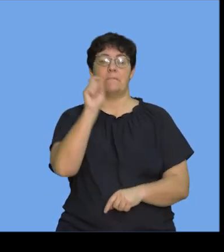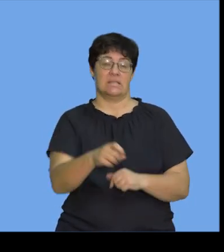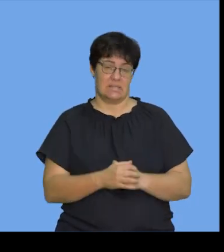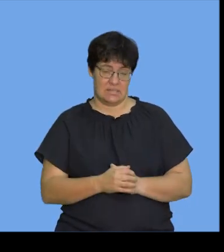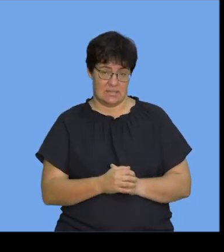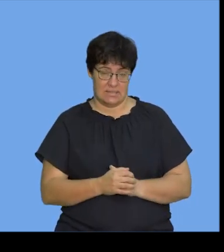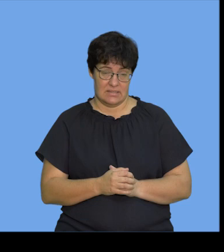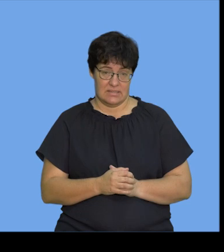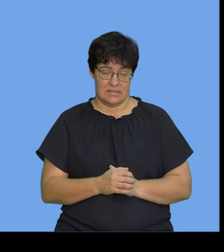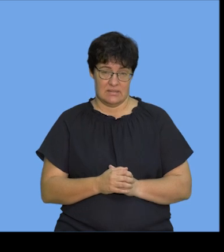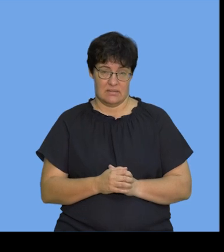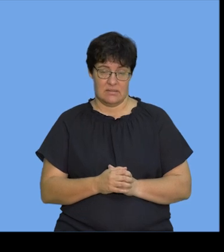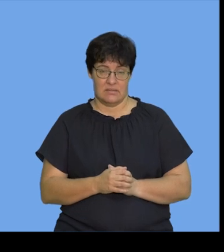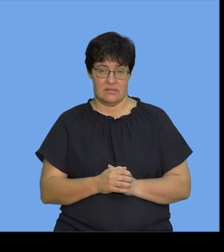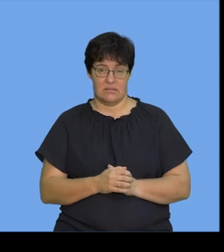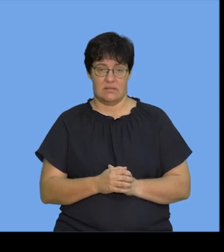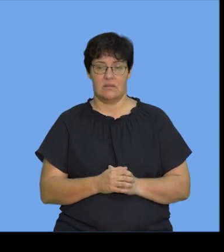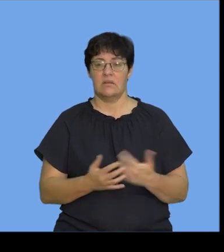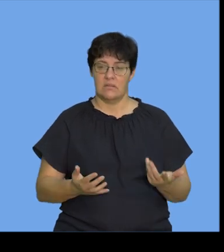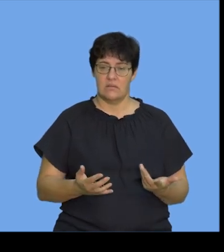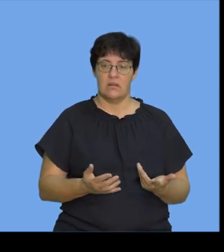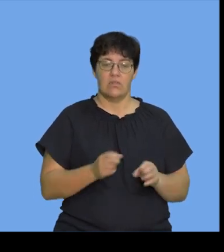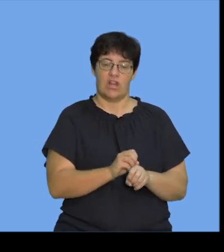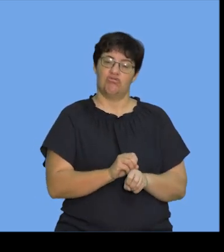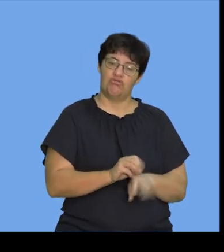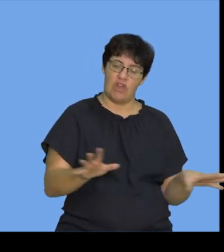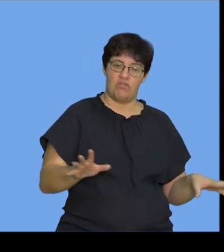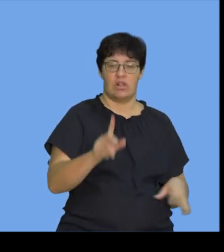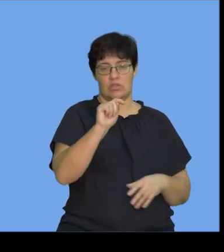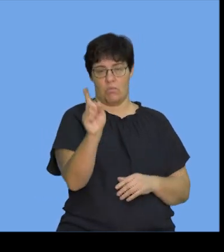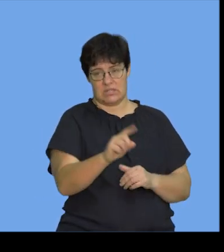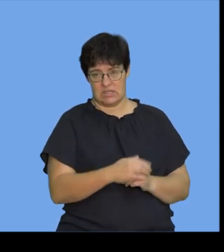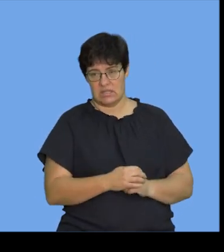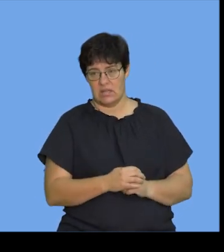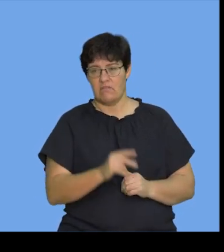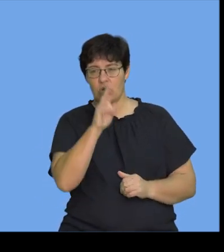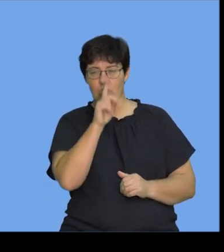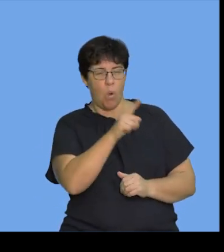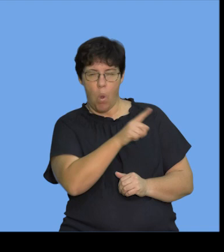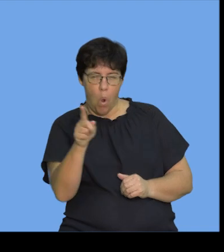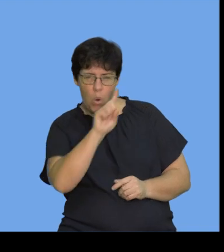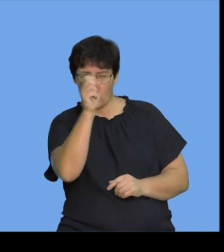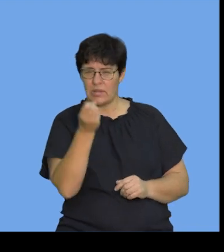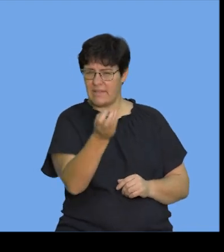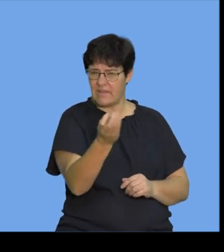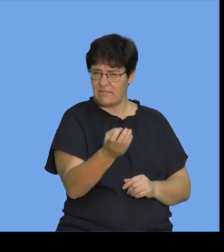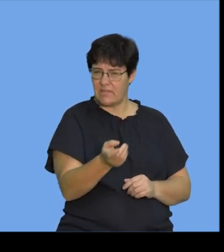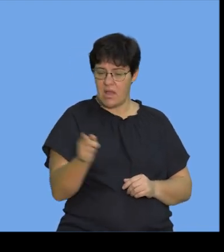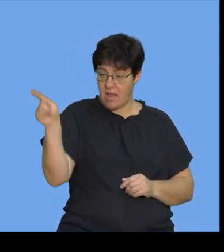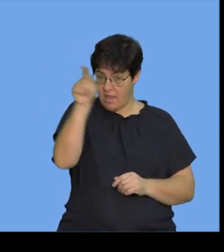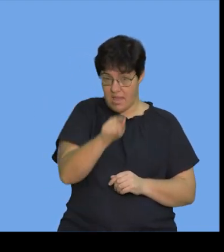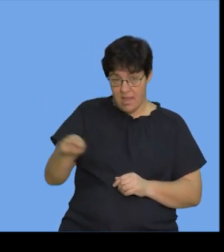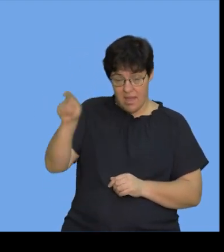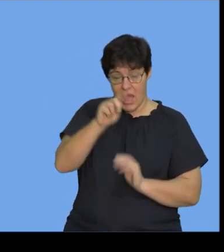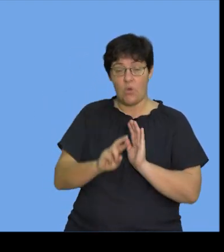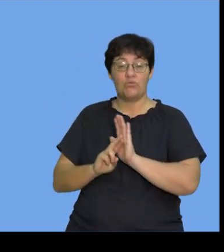the value of what is the general term. So if you look at all the questions I've given you, this here